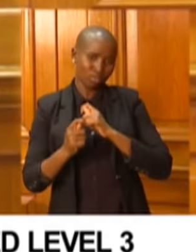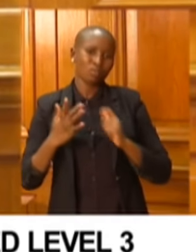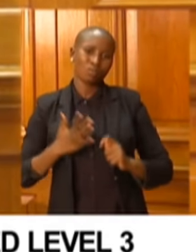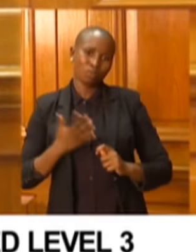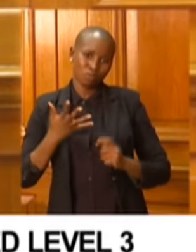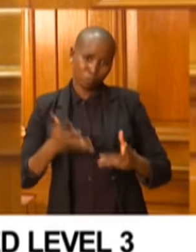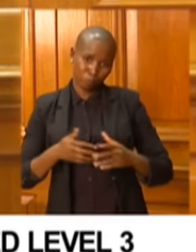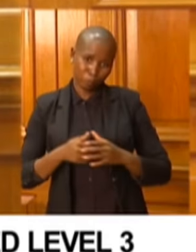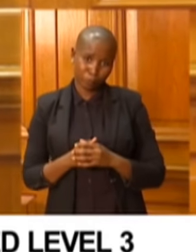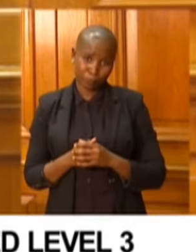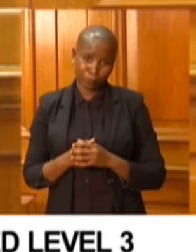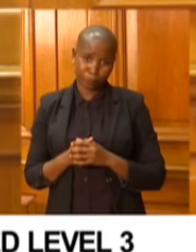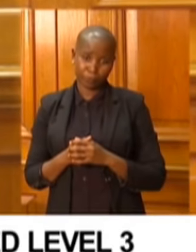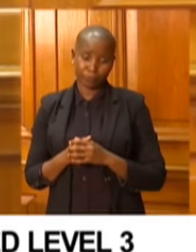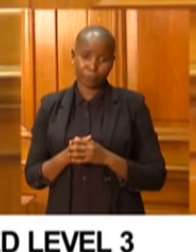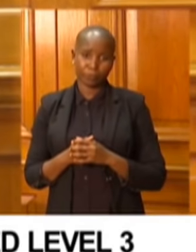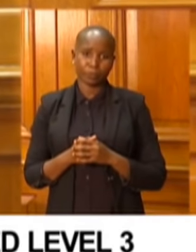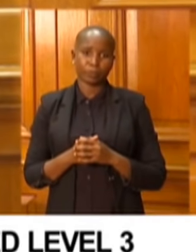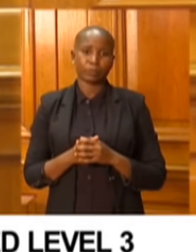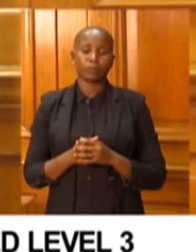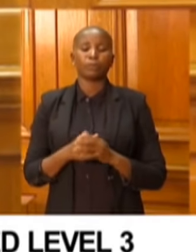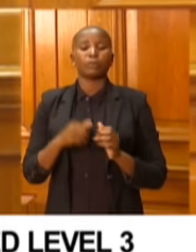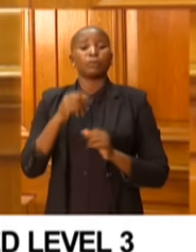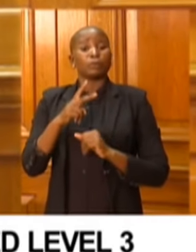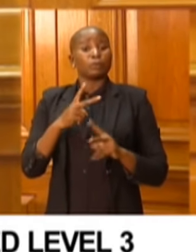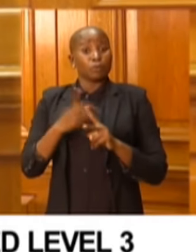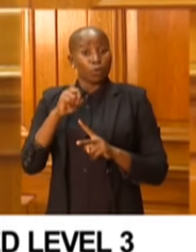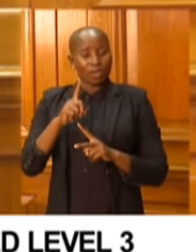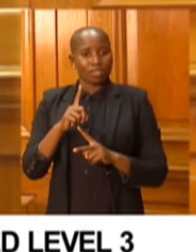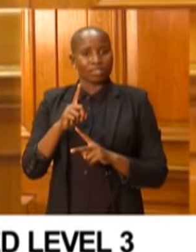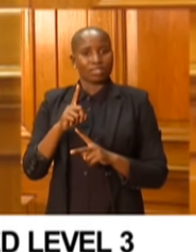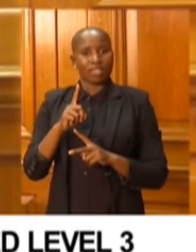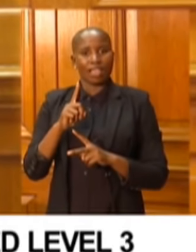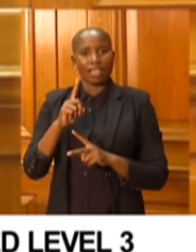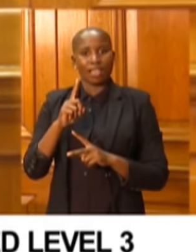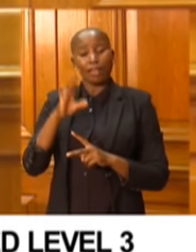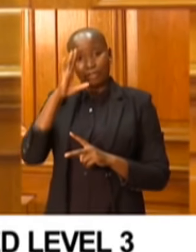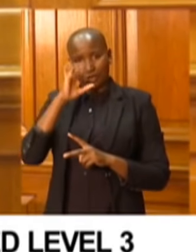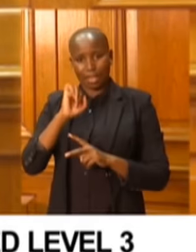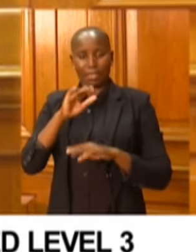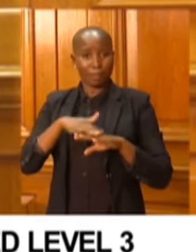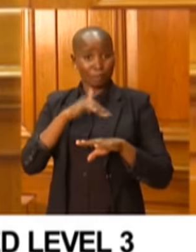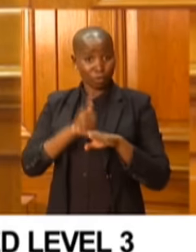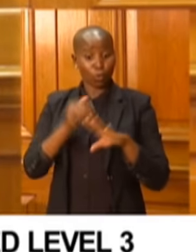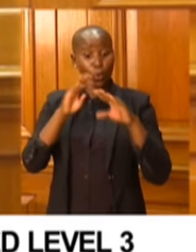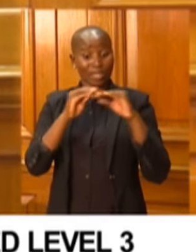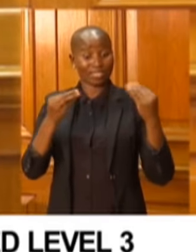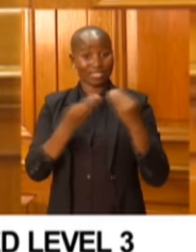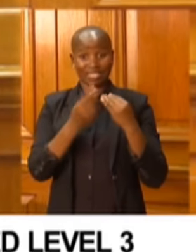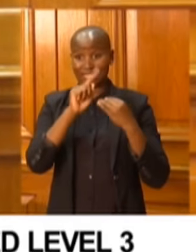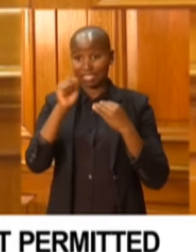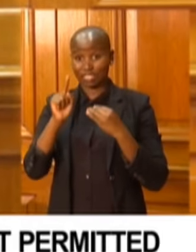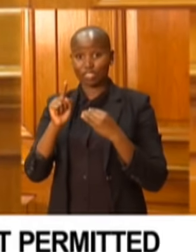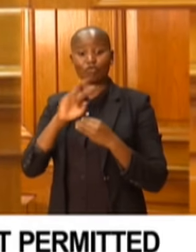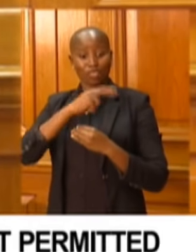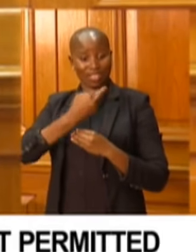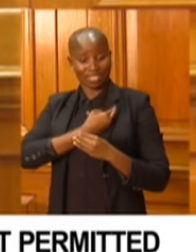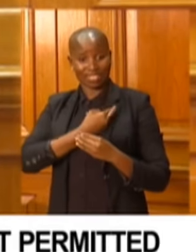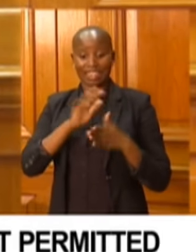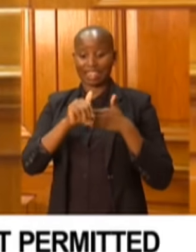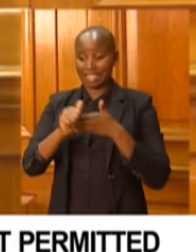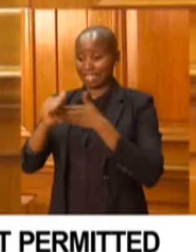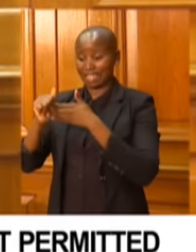In another example, faith-based organizations have initiated a campaign to sensitize religious leaders